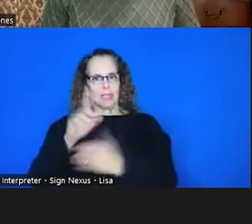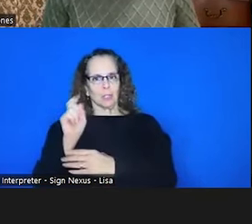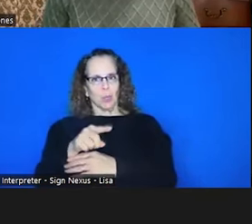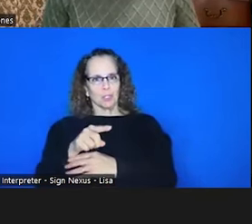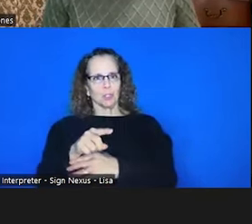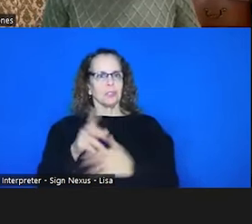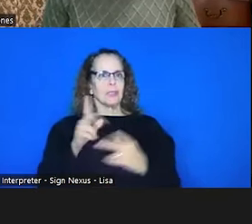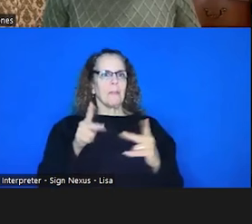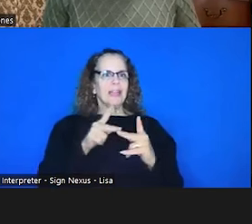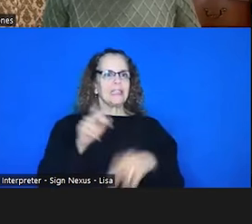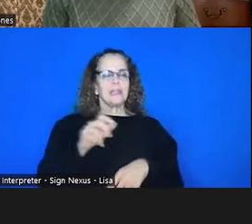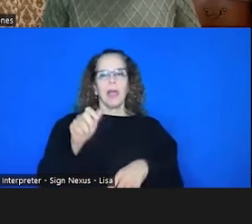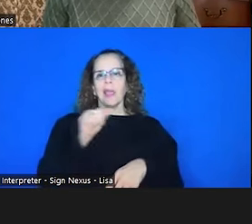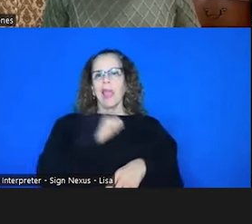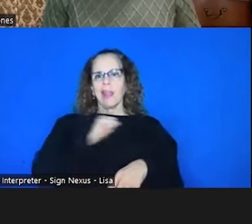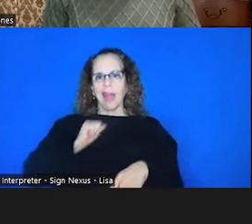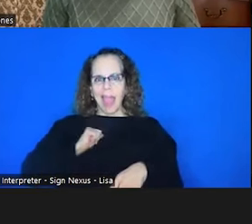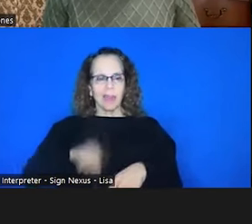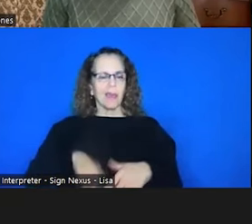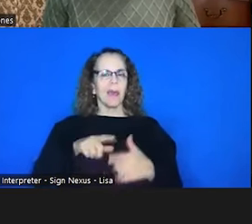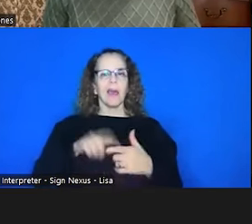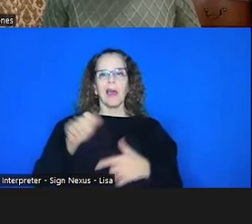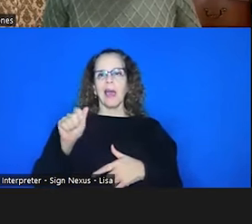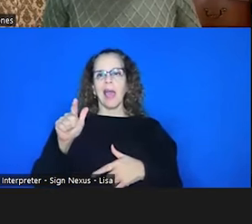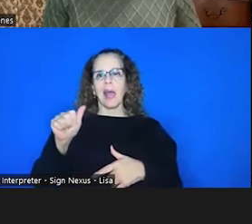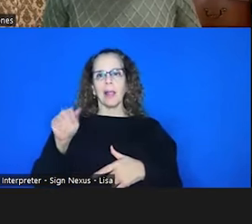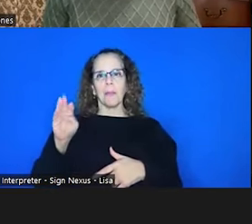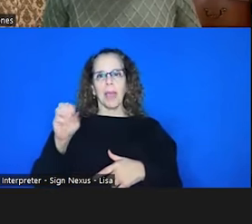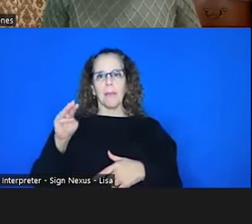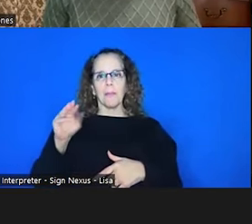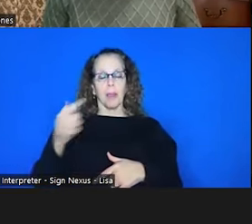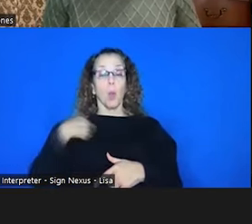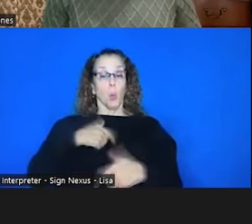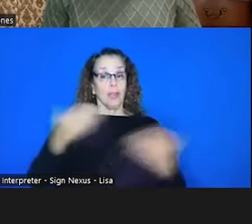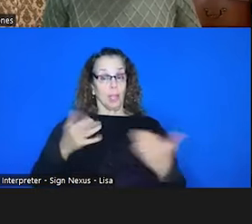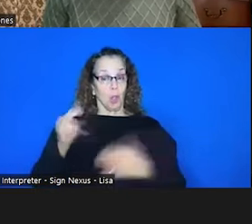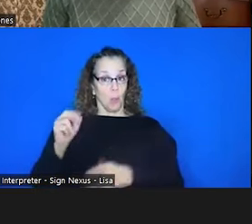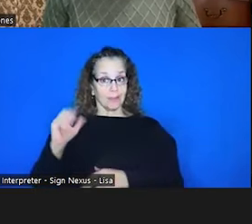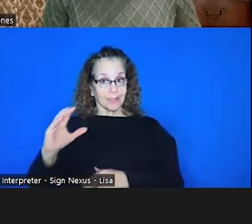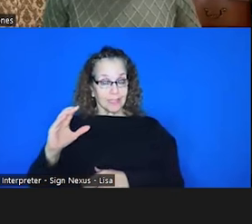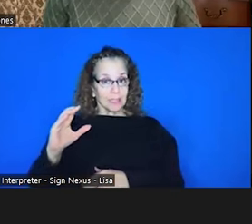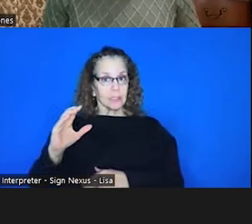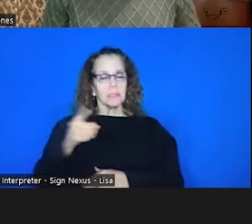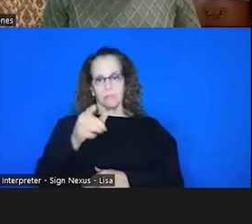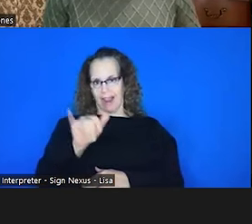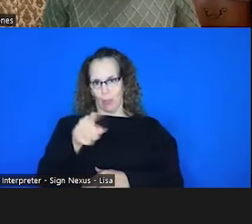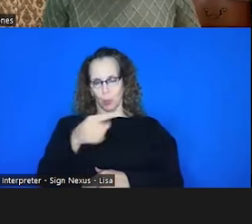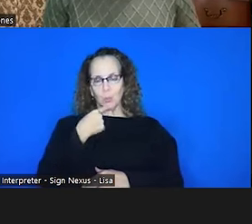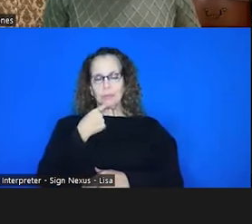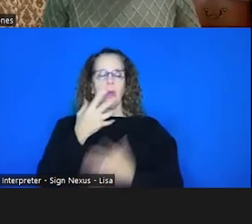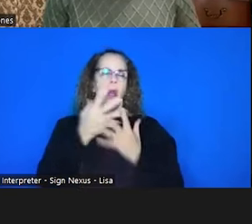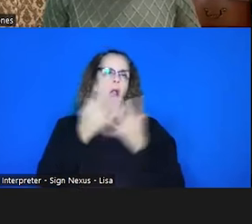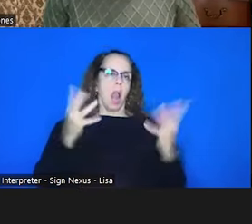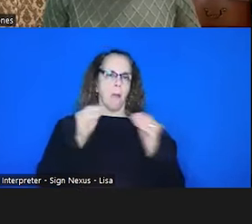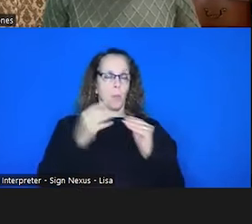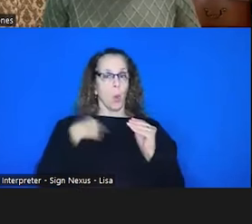Alabama or Atlanta. You know, we are all here in New York City. And like you said, there's still a lot more that we can do, Amara.